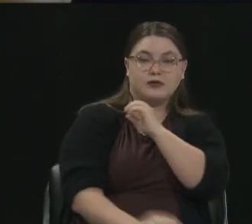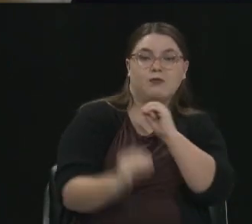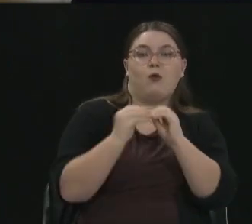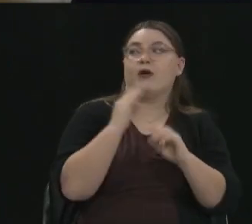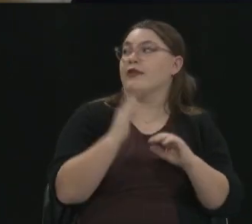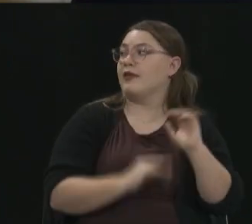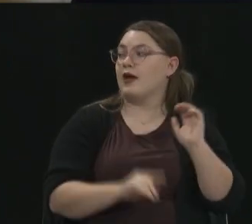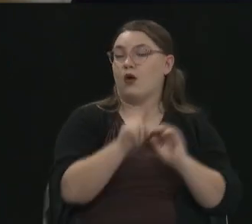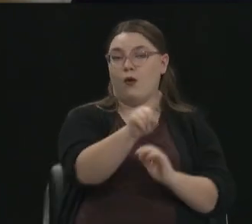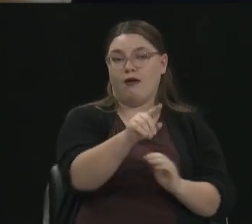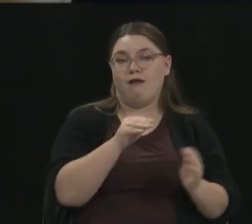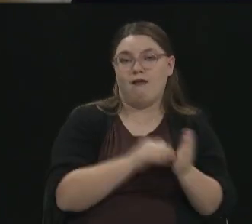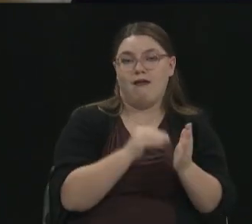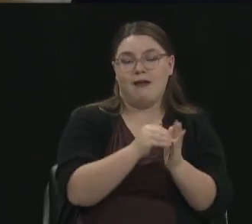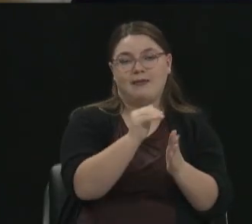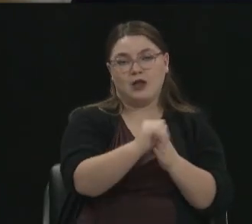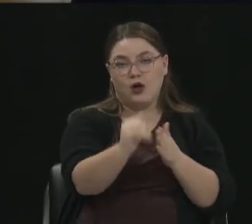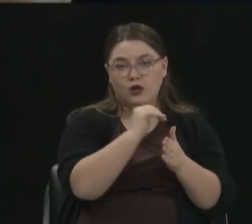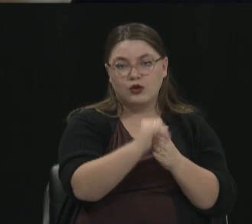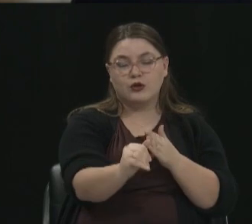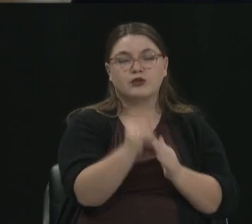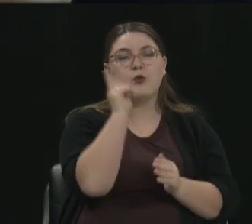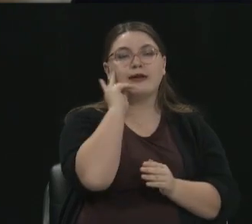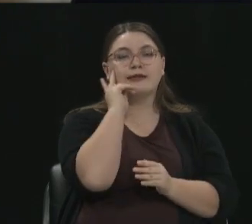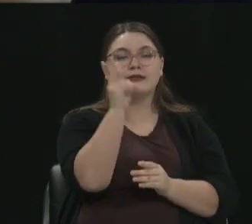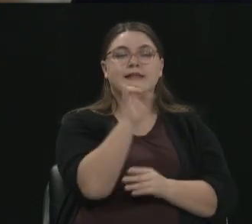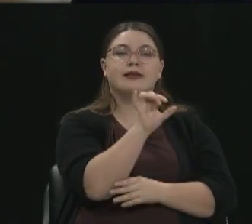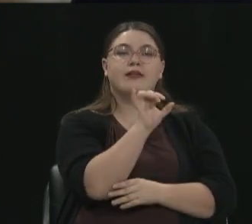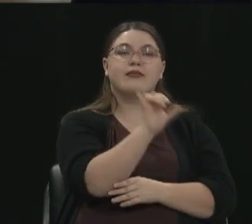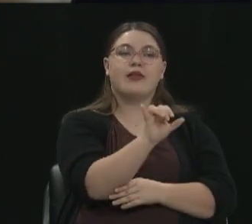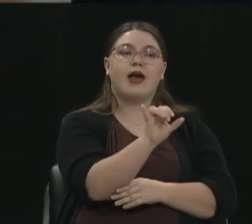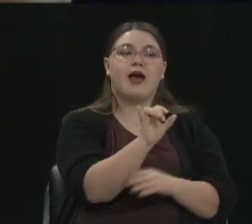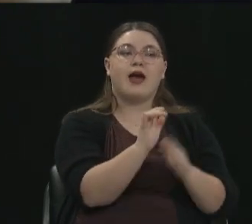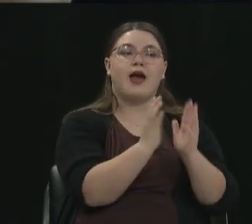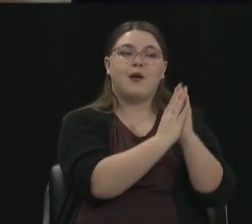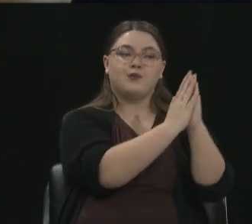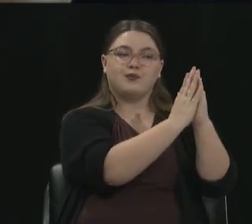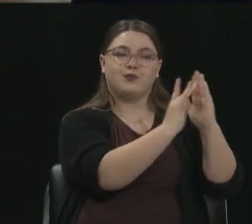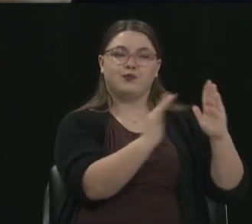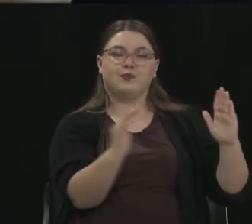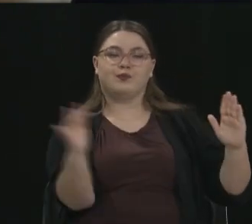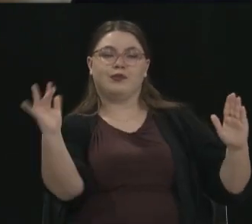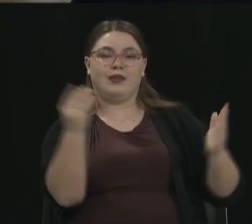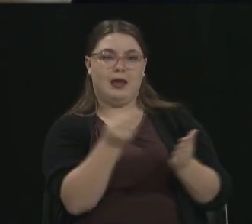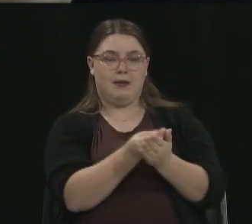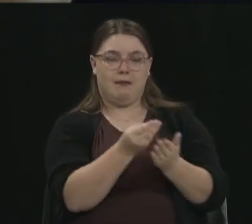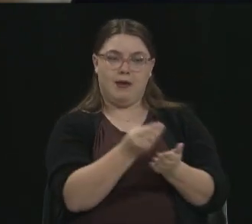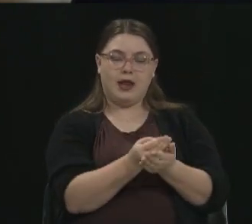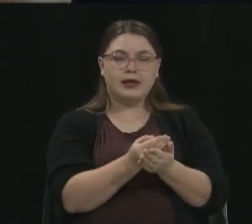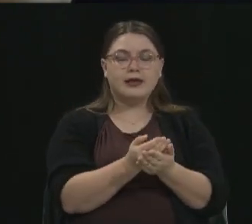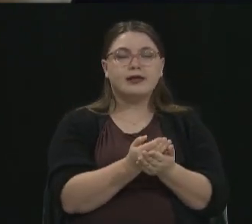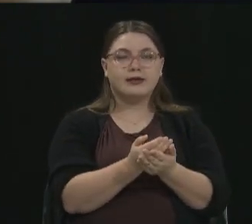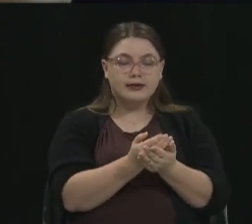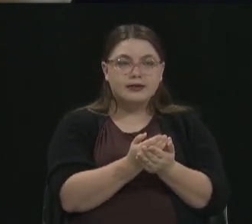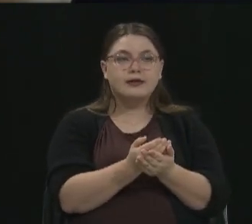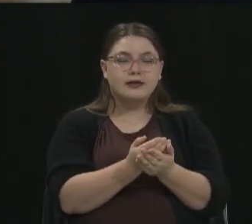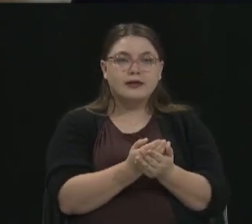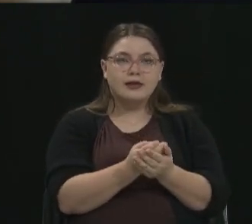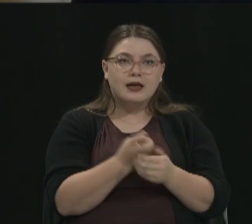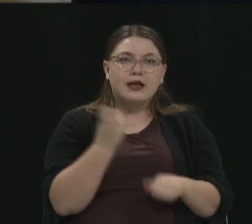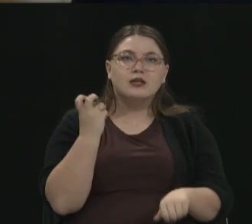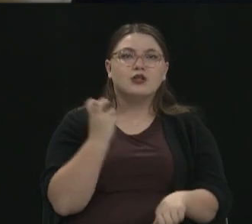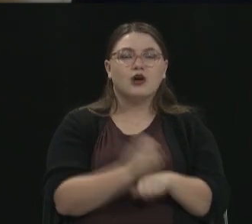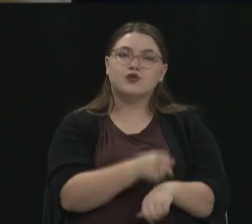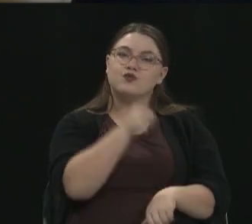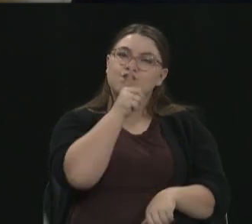just, so we start looking at the scale of the money, because it's hard to get your hands around